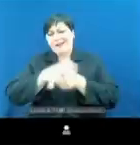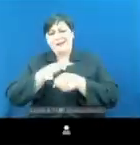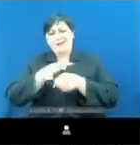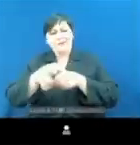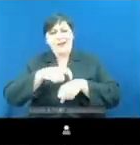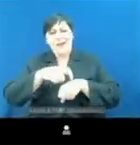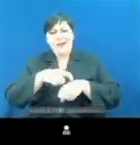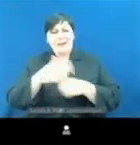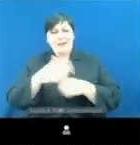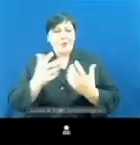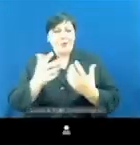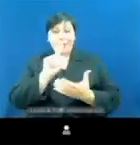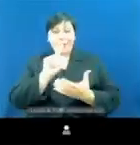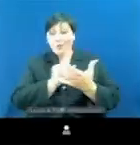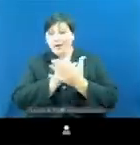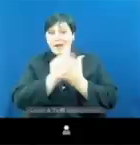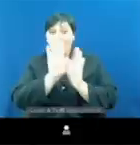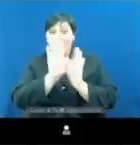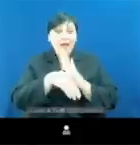and a half